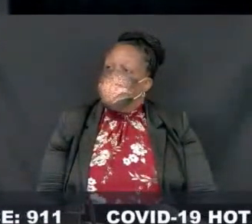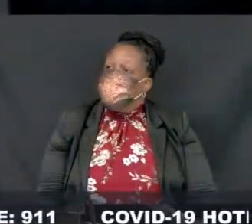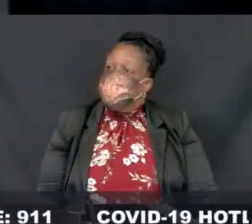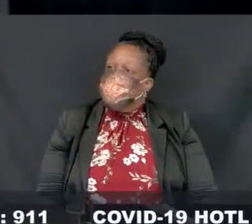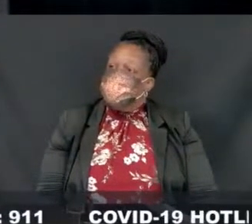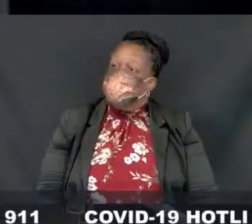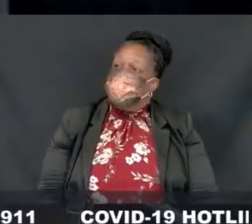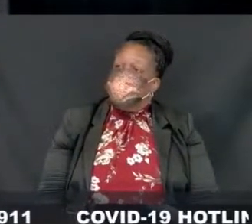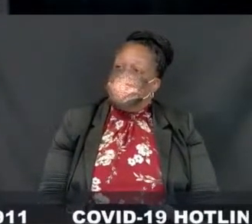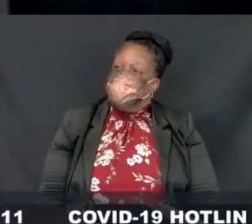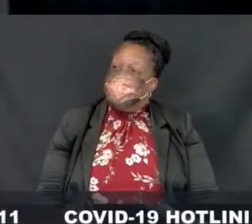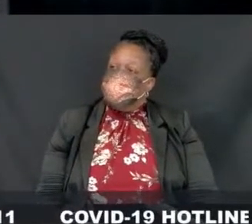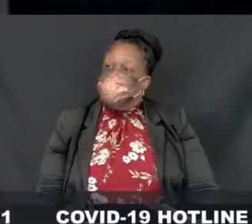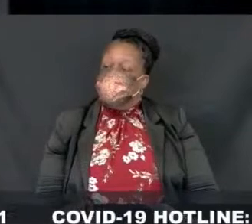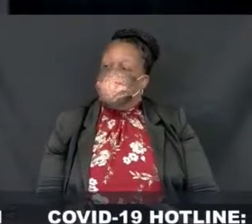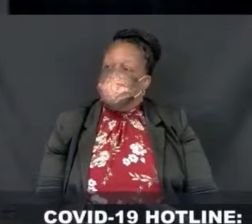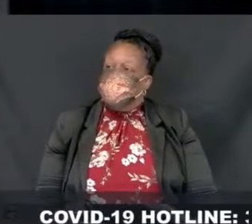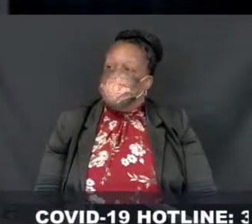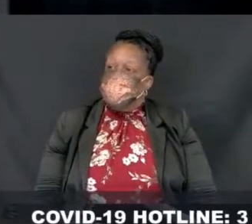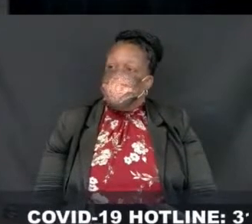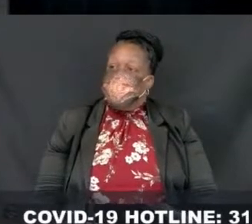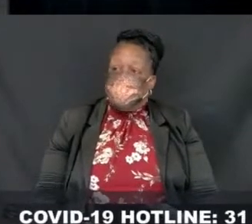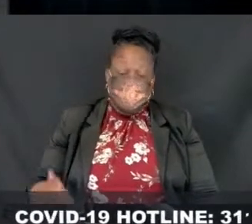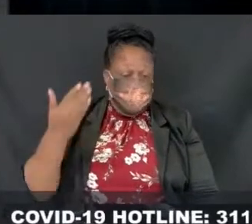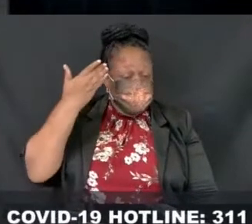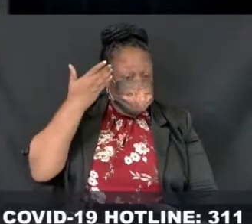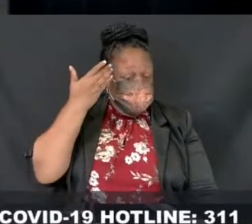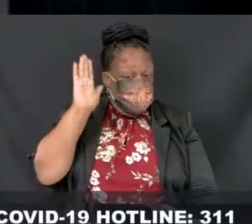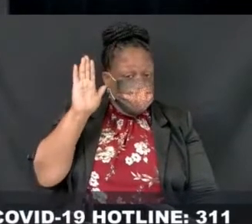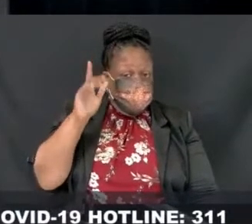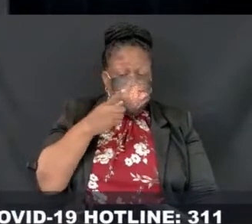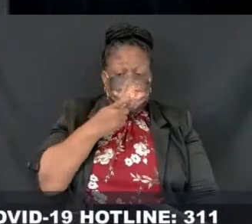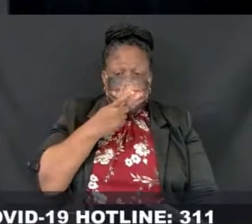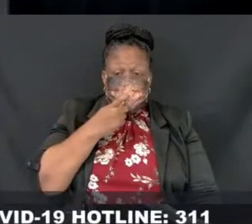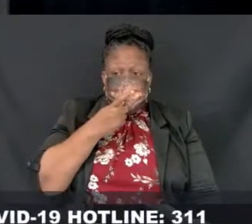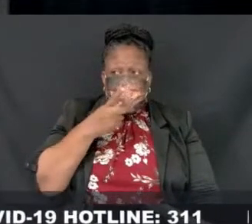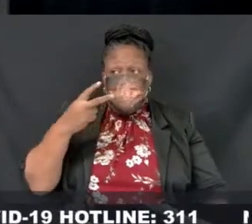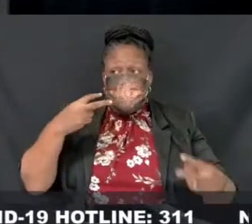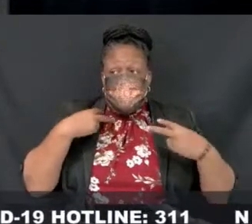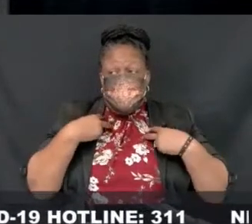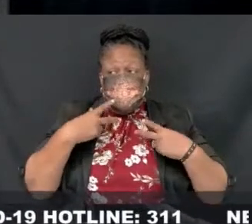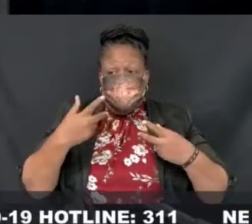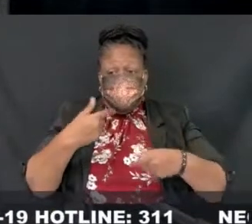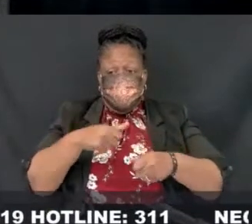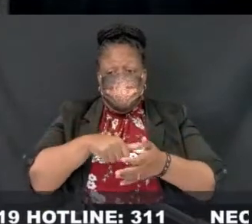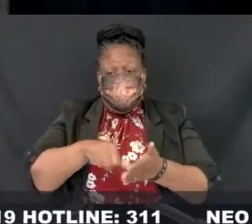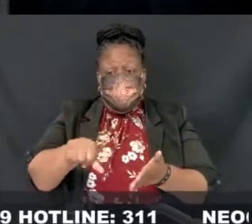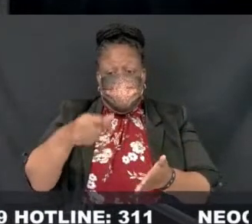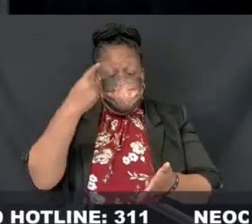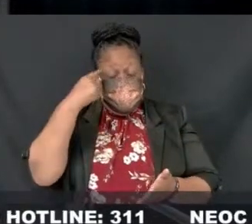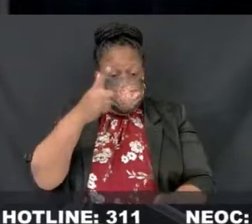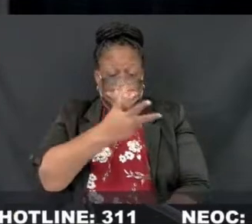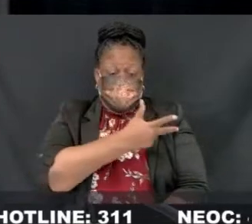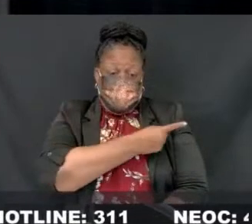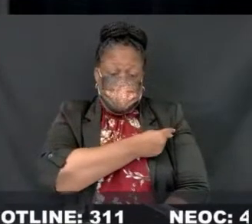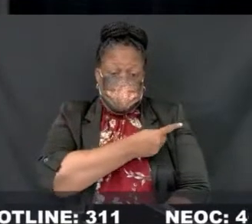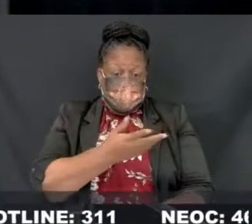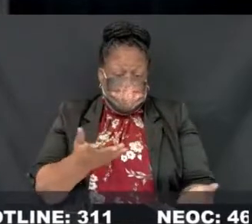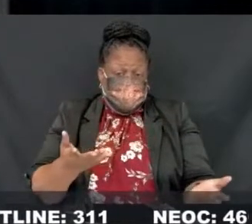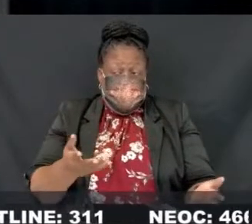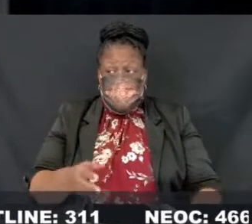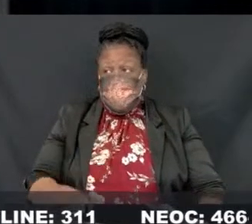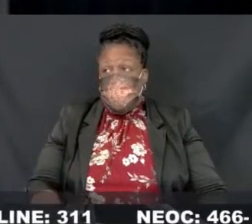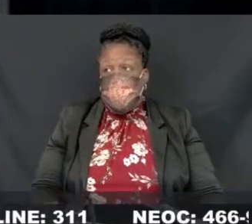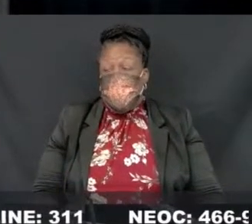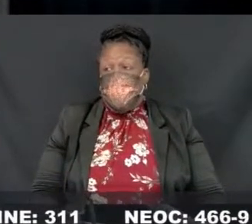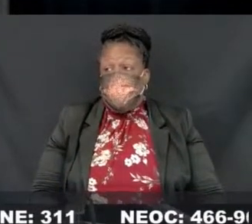I am not aware of anyone who has had to pay for a vaccine at any health center in the Federation of St. Kitts and Nevis, and the